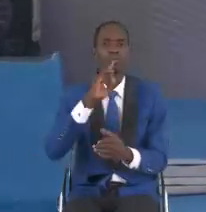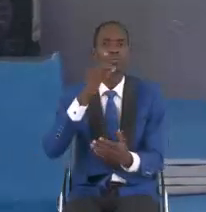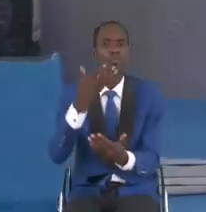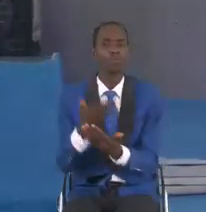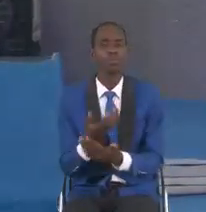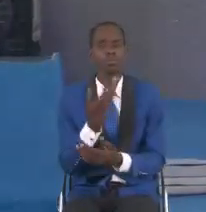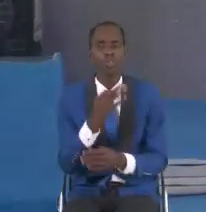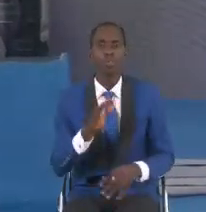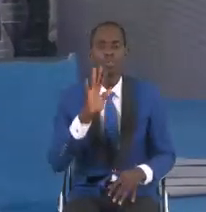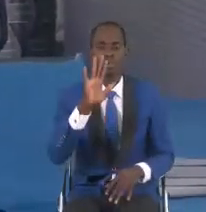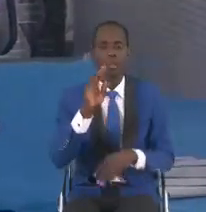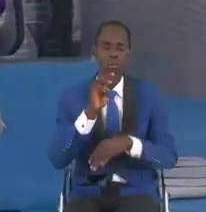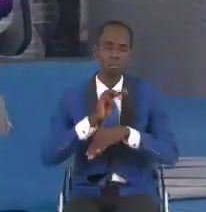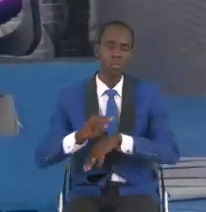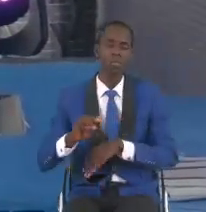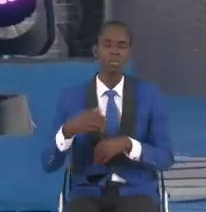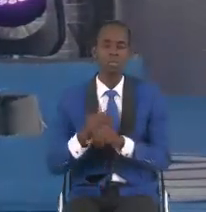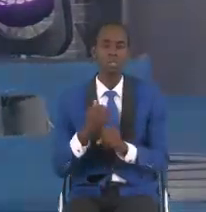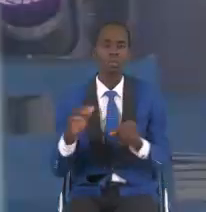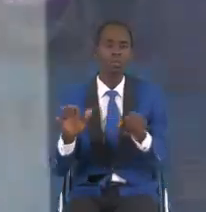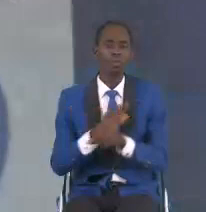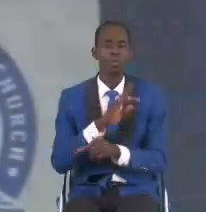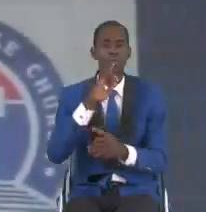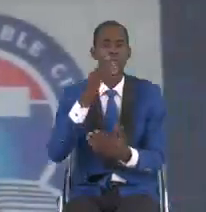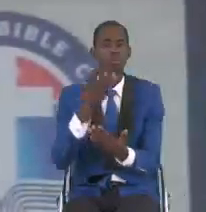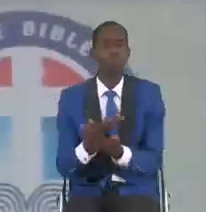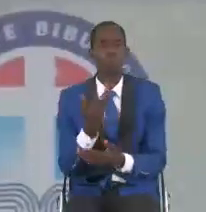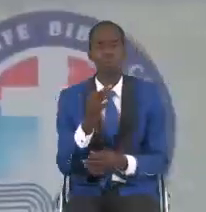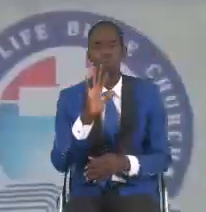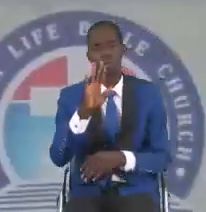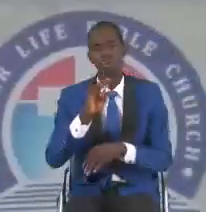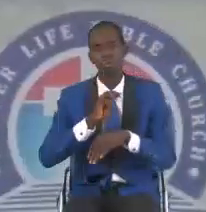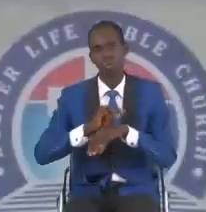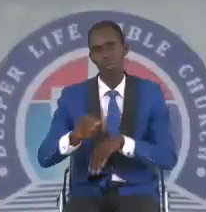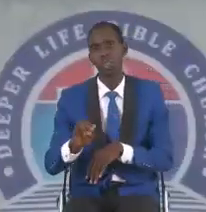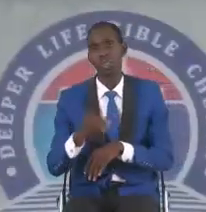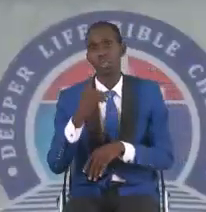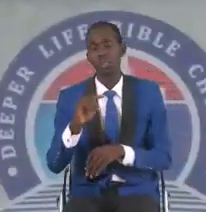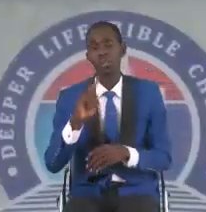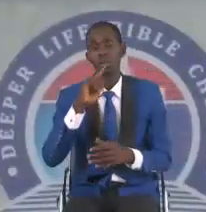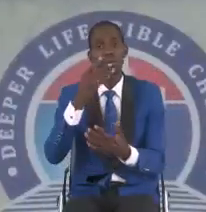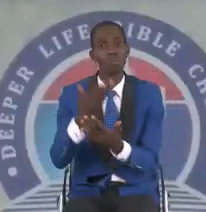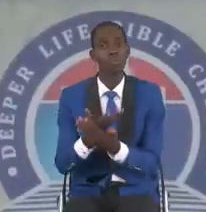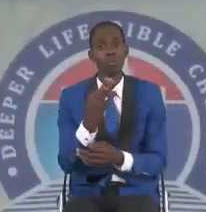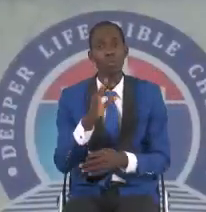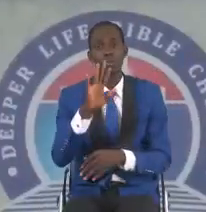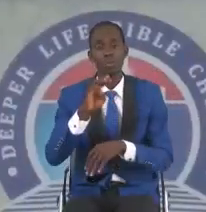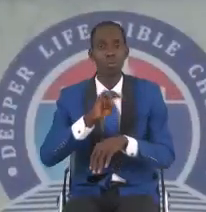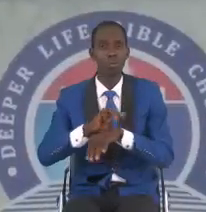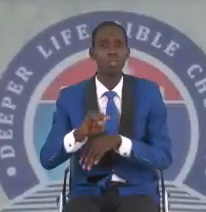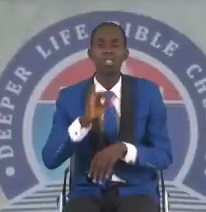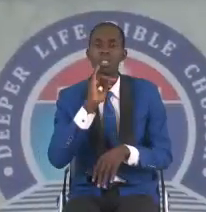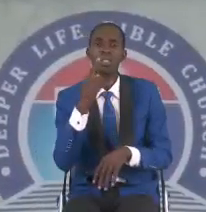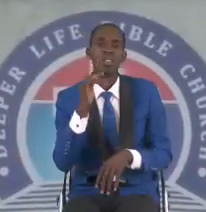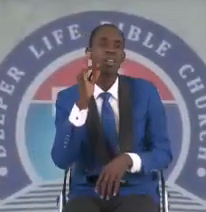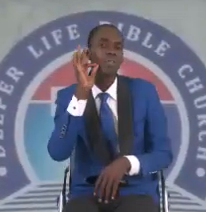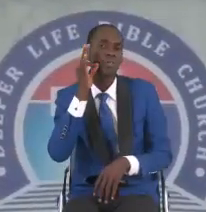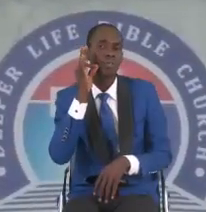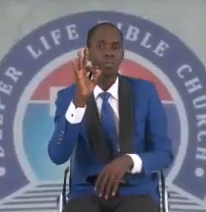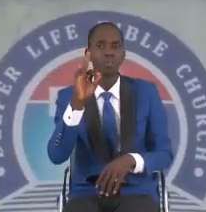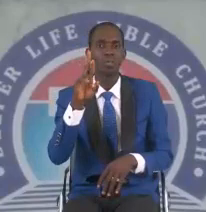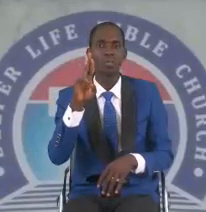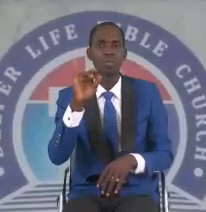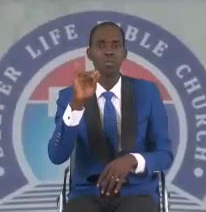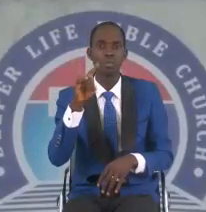ministry. Make full proof of thy ministry. The proof of your ministry is the fruit. You are a